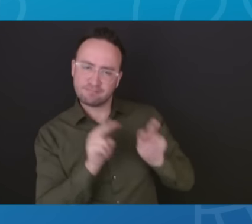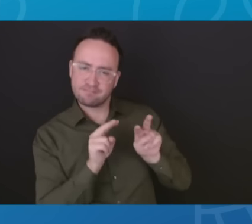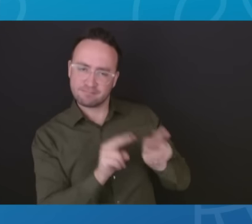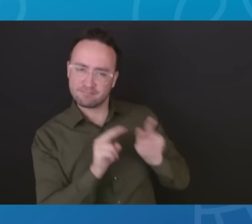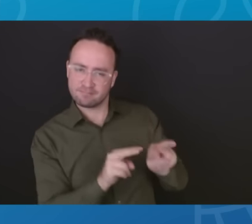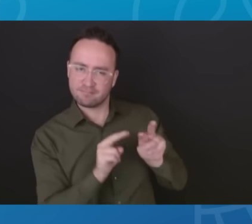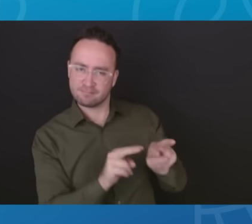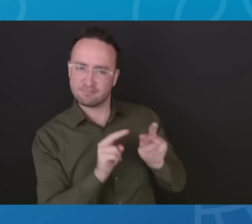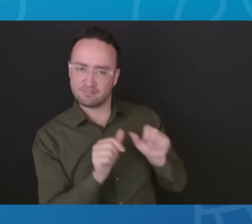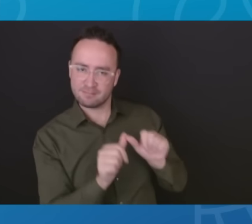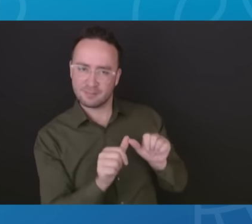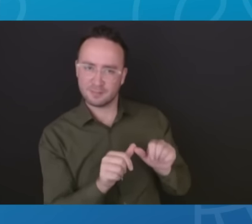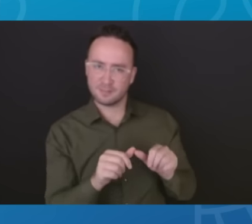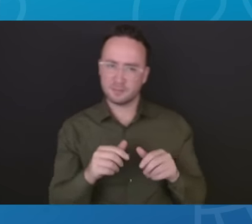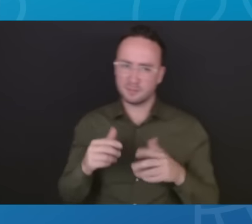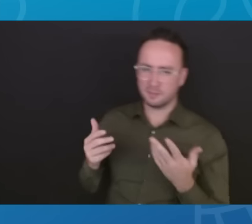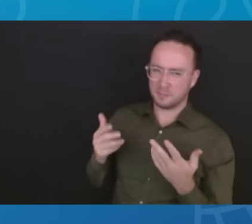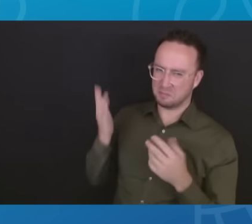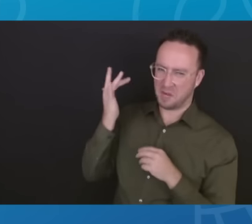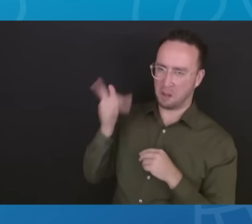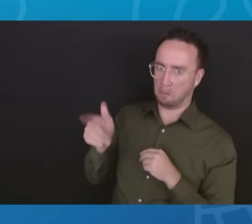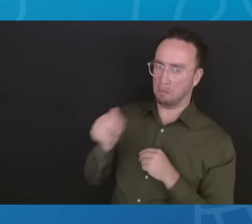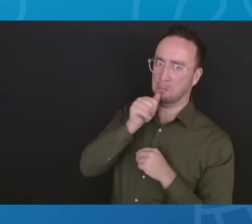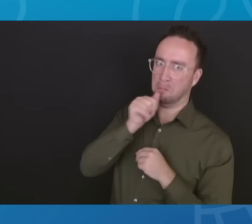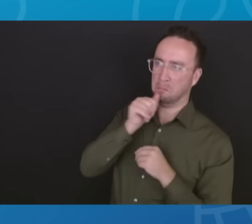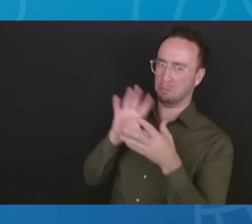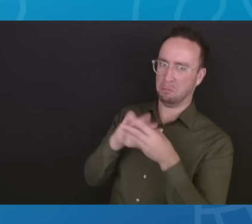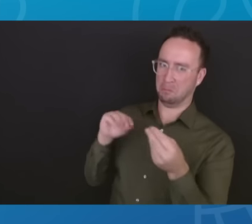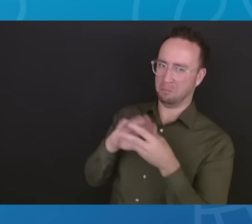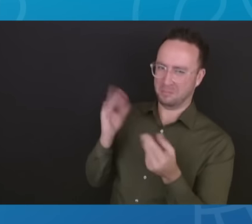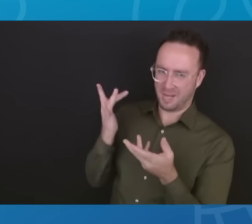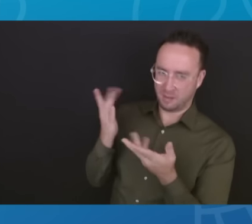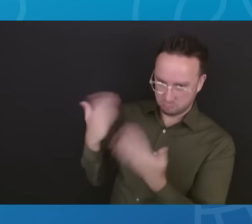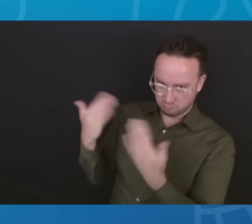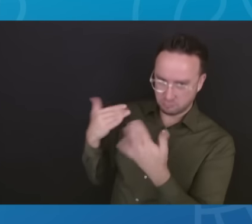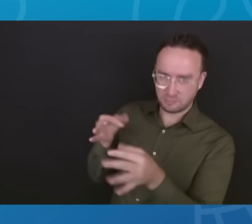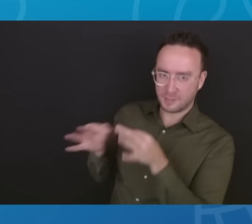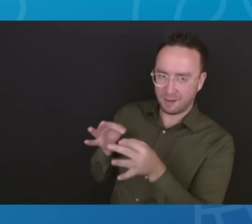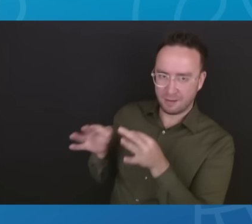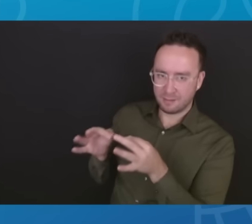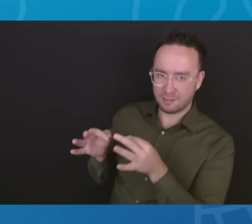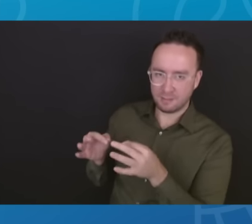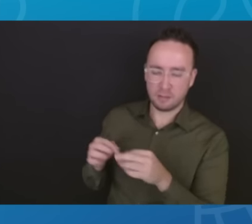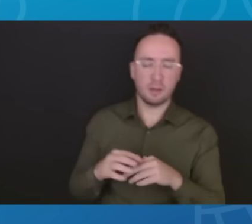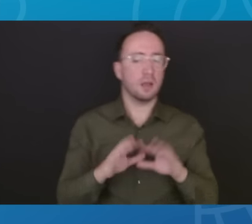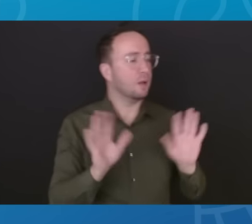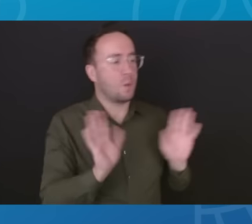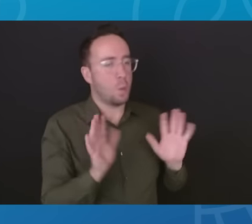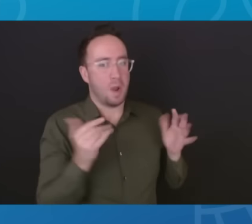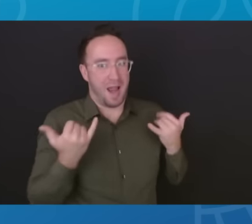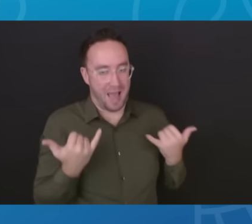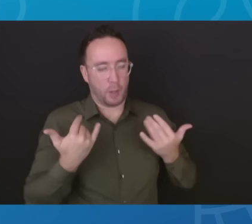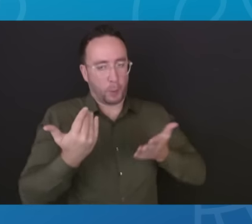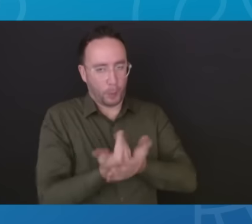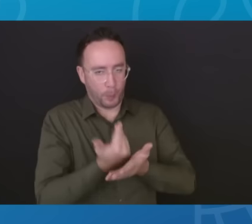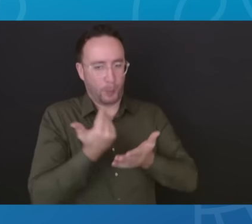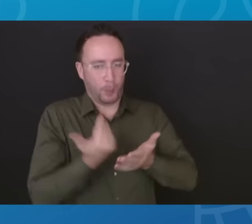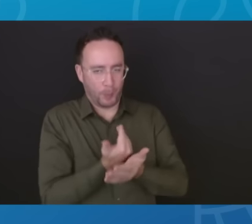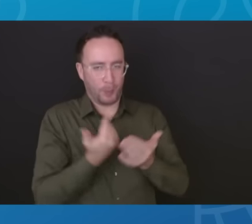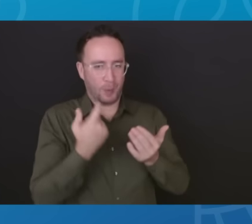days of this conflict. There are a number of assessments, a number of incidents we are having to look at with respect to Gaza. We have, I think, as you know, a limited number of people available